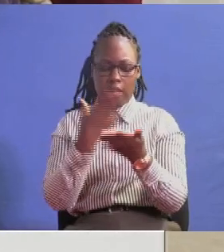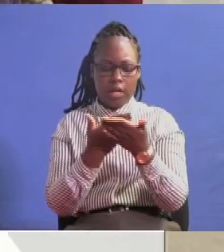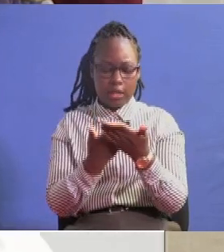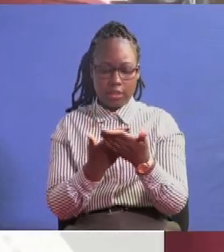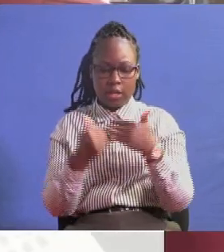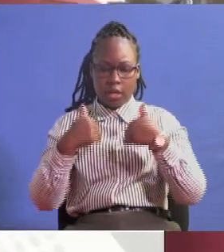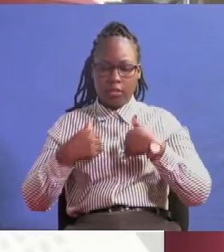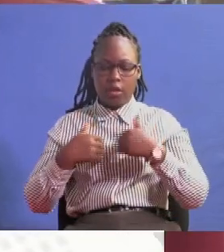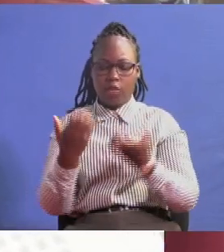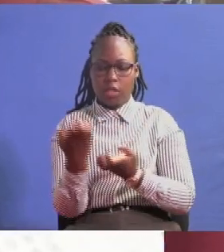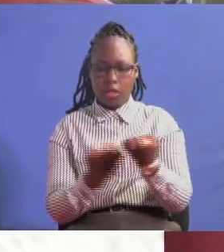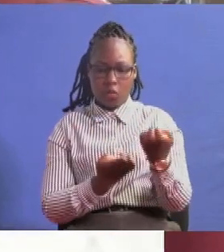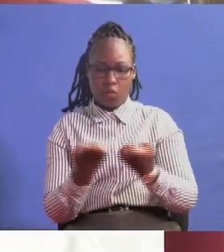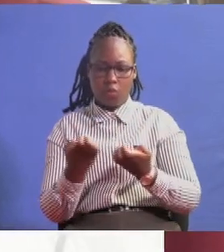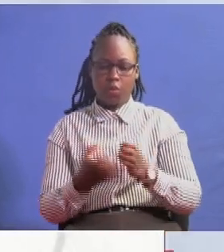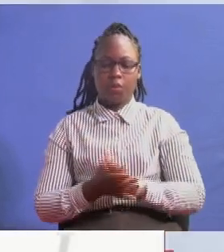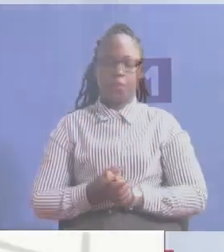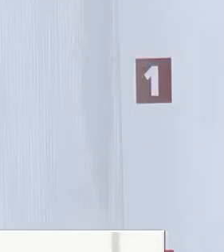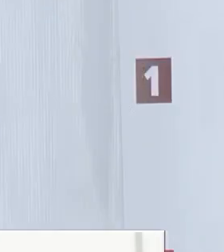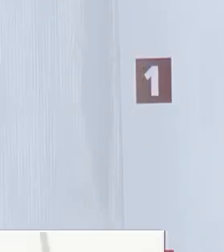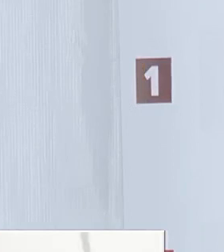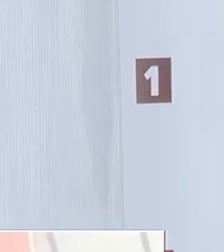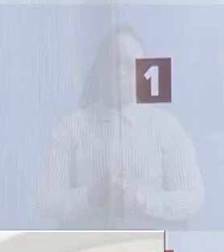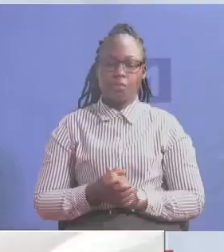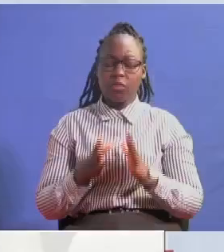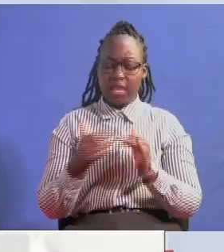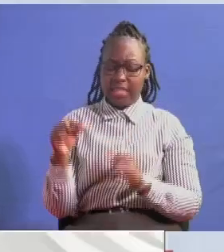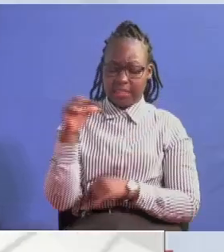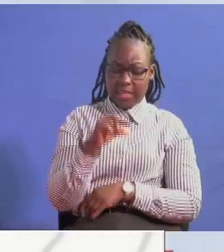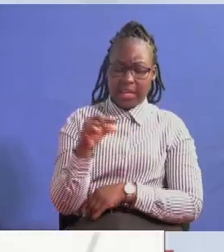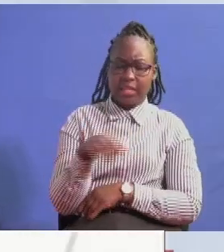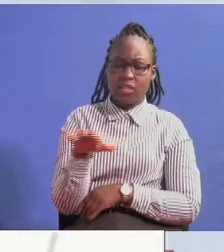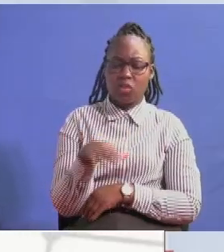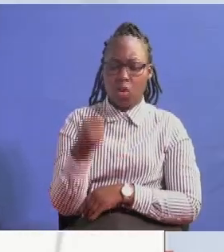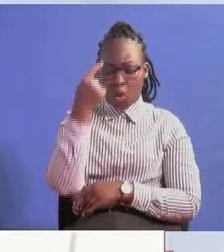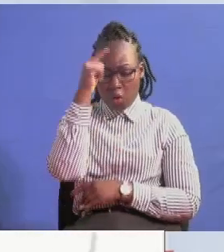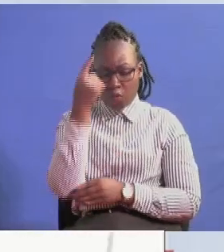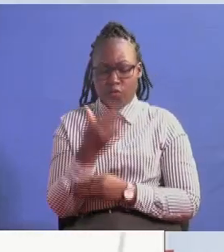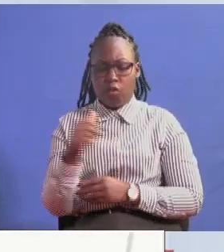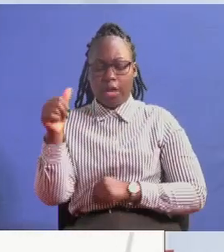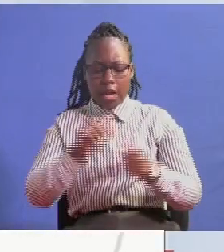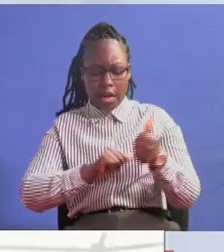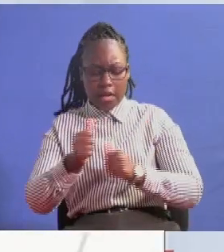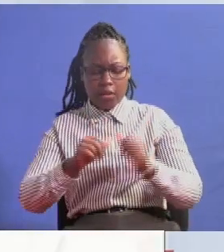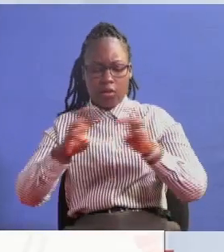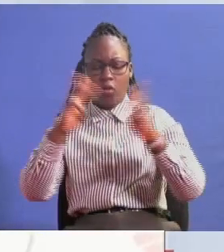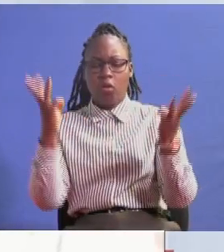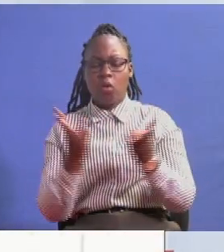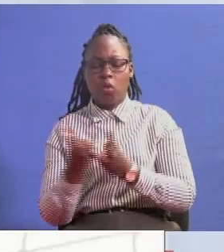keeping the economy. Is a regional hub for administering the globally